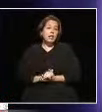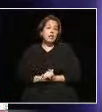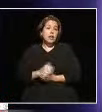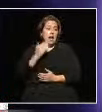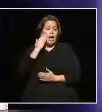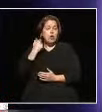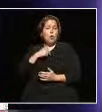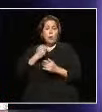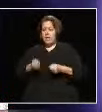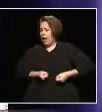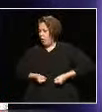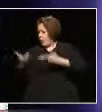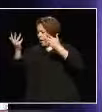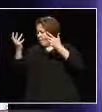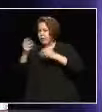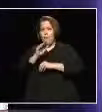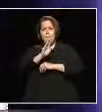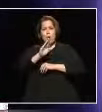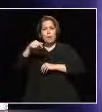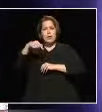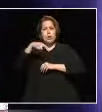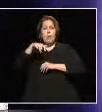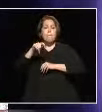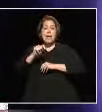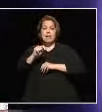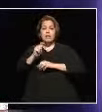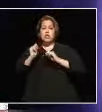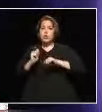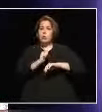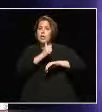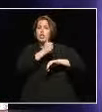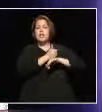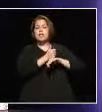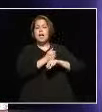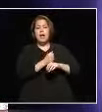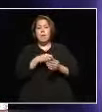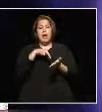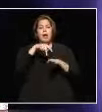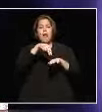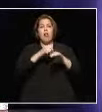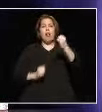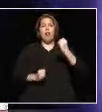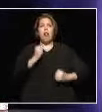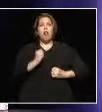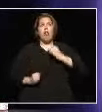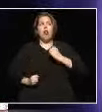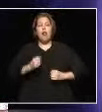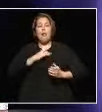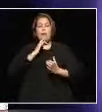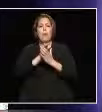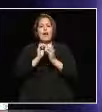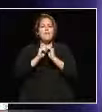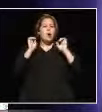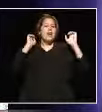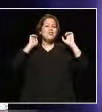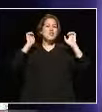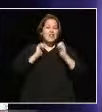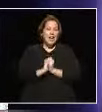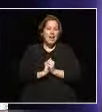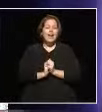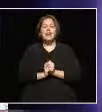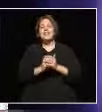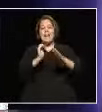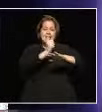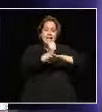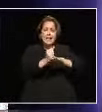know we got rid of a barbecue pit so we could put in a treadmill so we could Tracy and get more exercise, and we're planting plants.